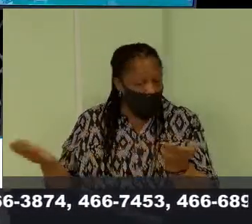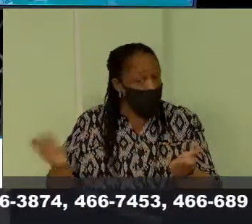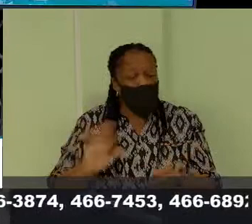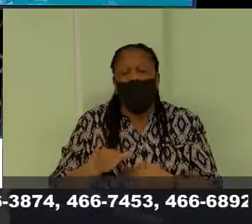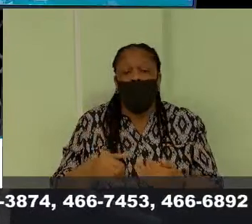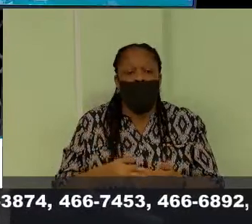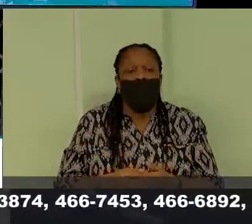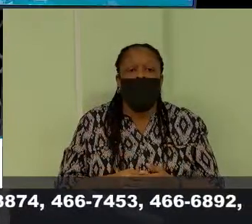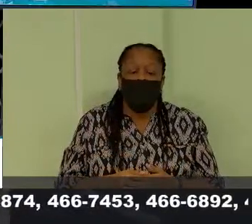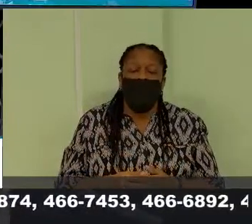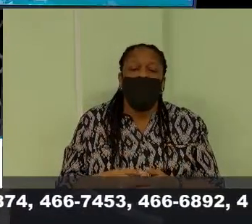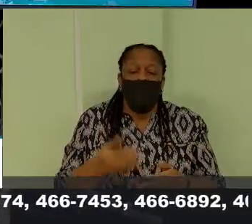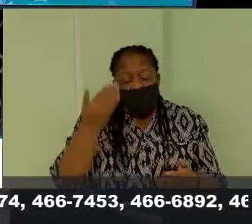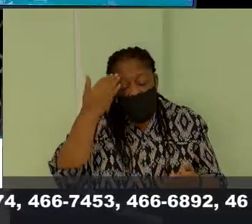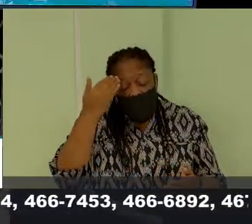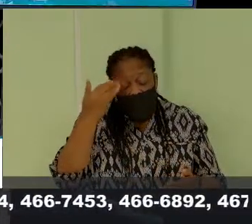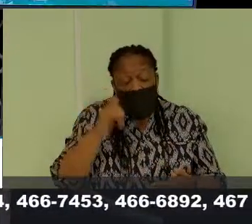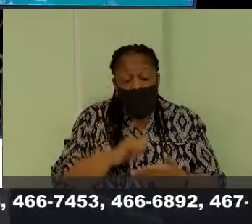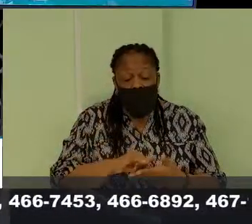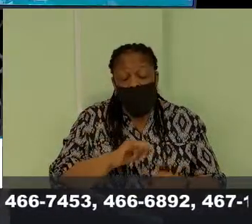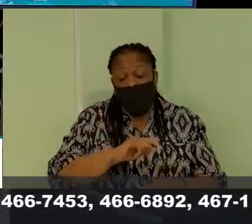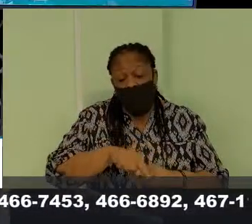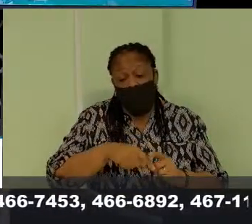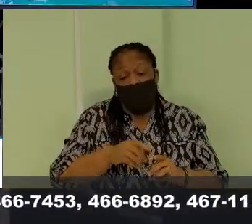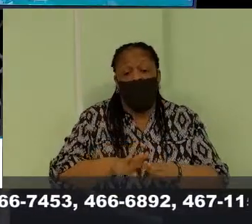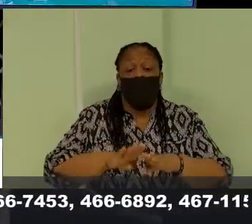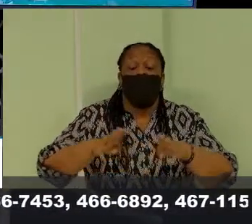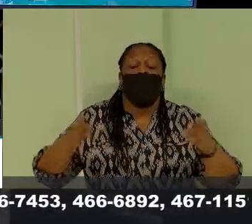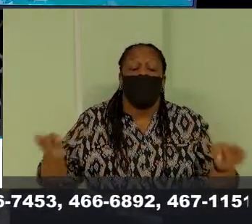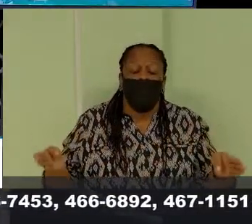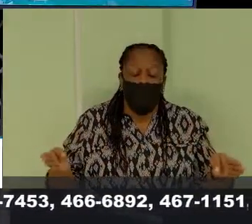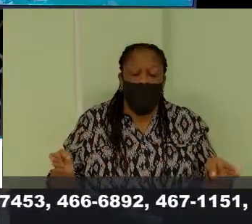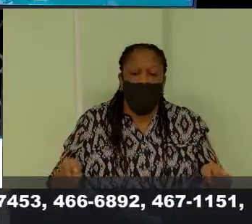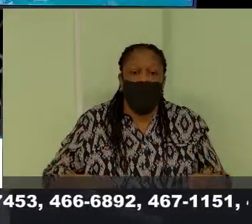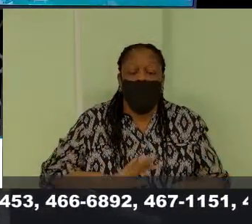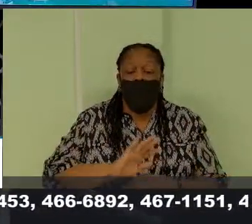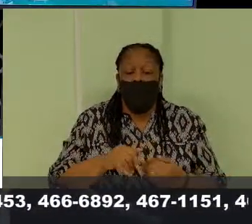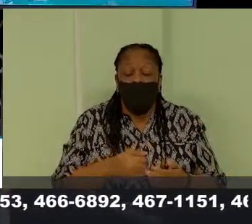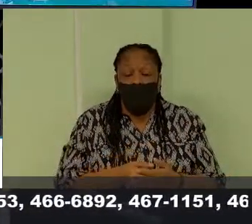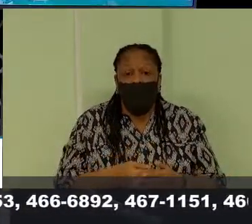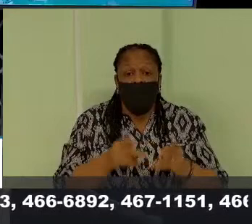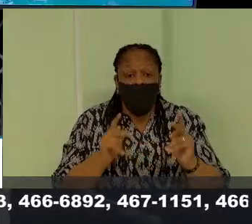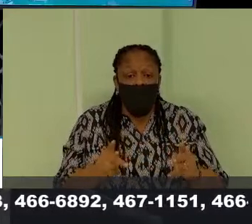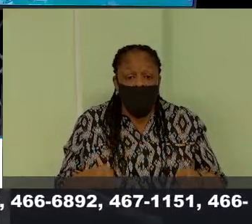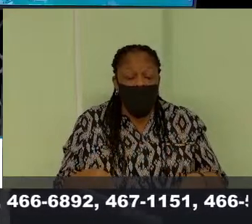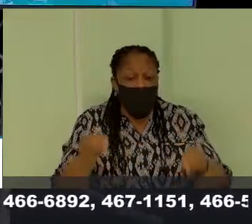of the virus coming back here. And once we do the things that we have taught everyone that they need to do to